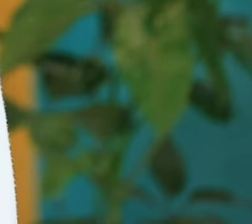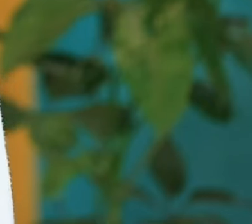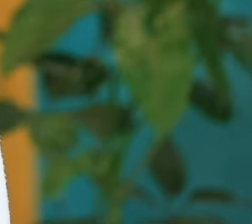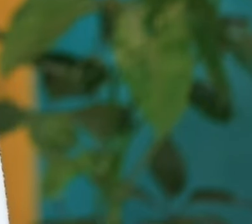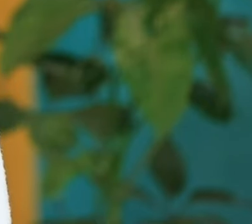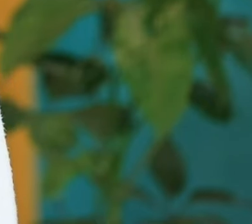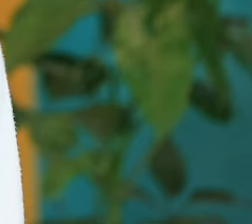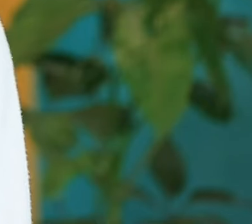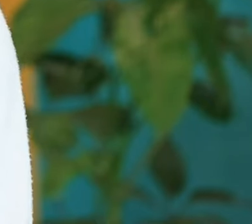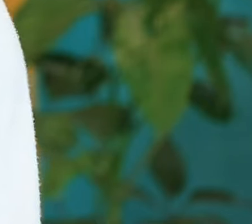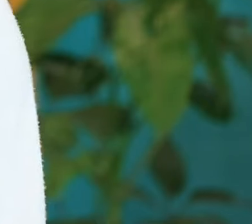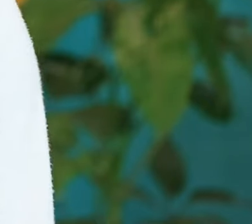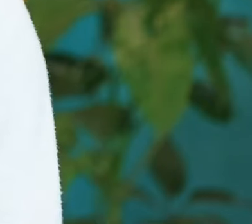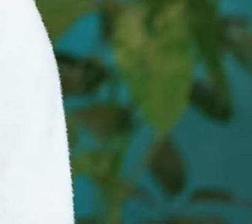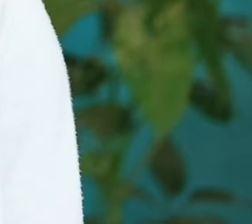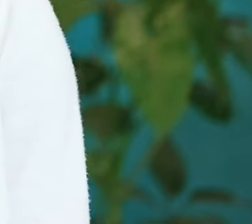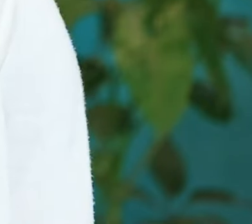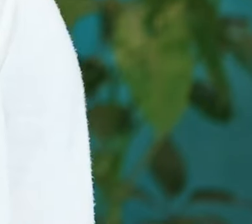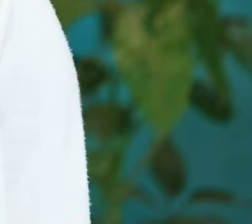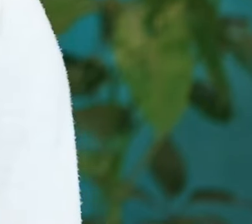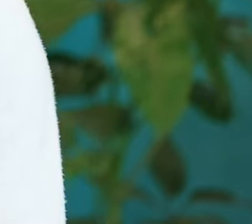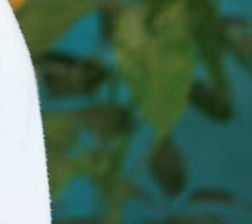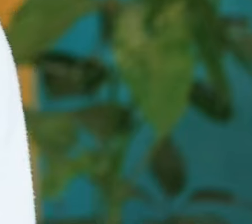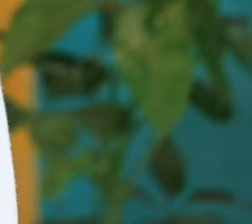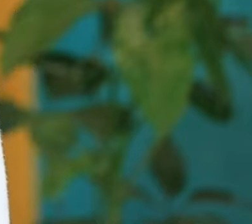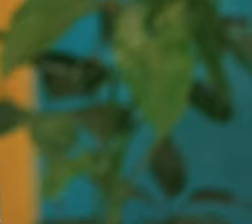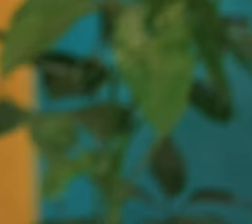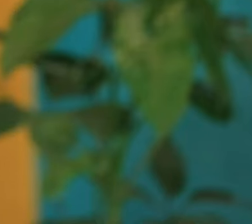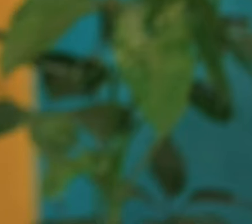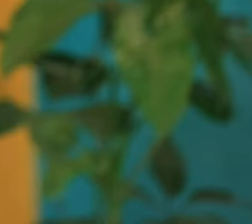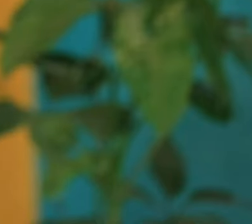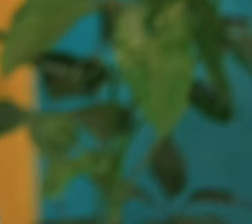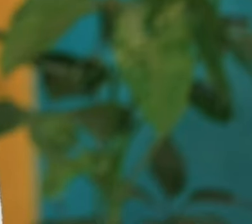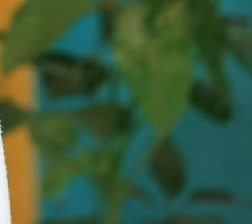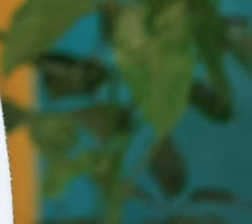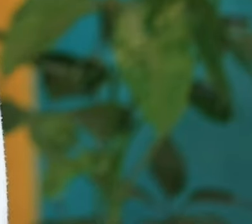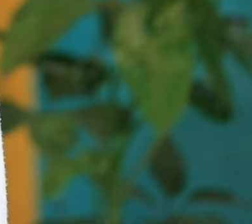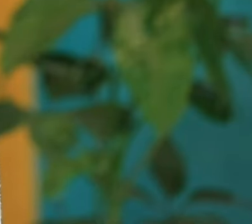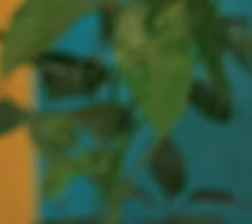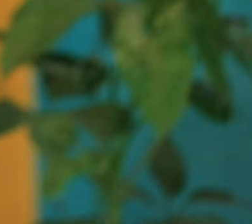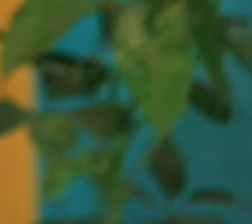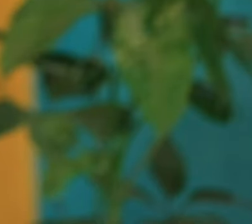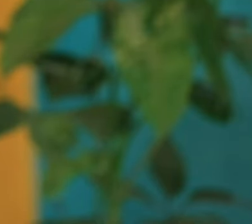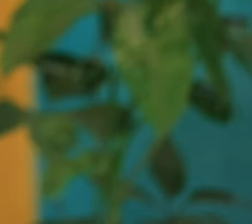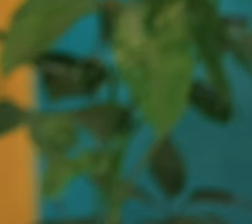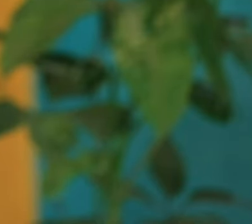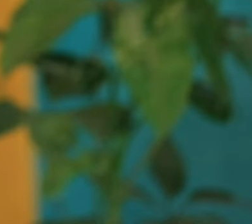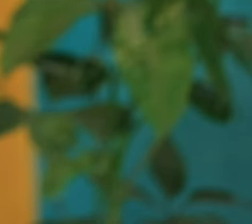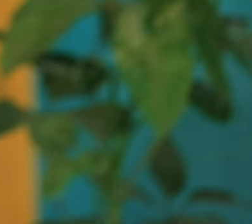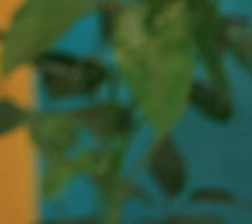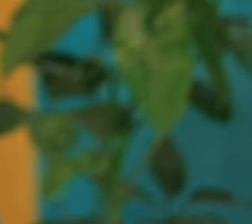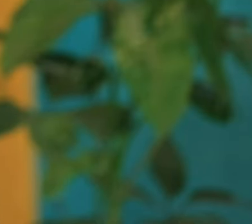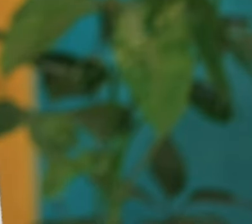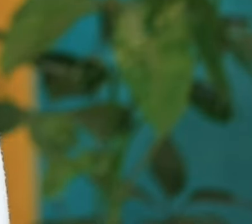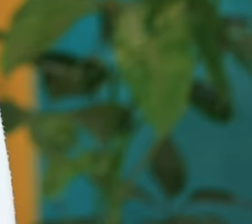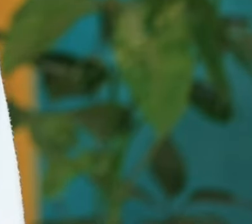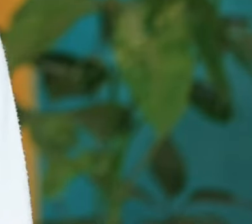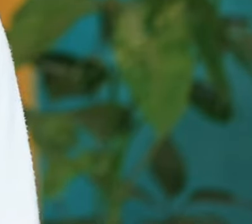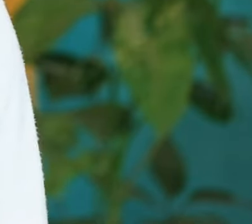behind us a heritage of faithfulness, for some through godly